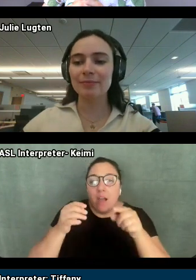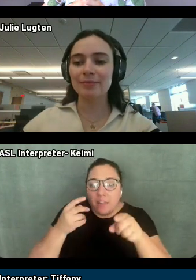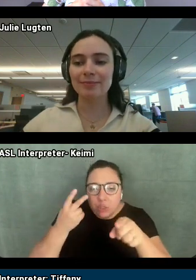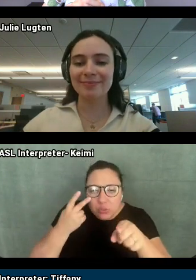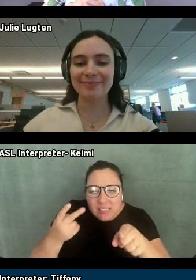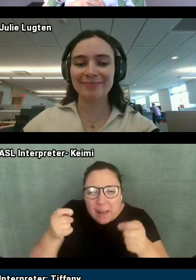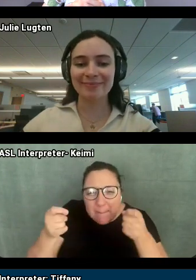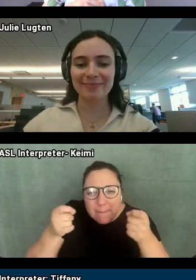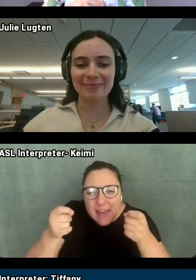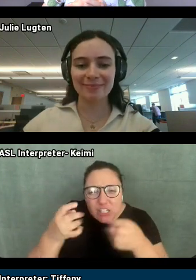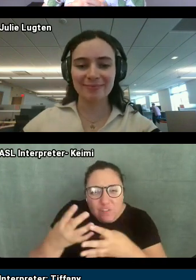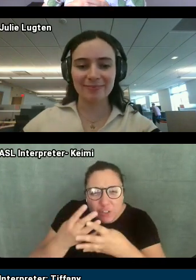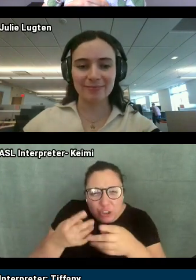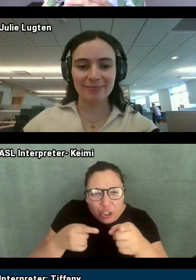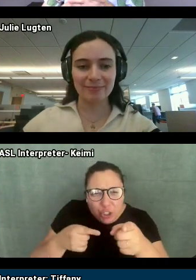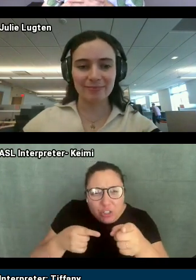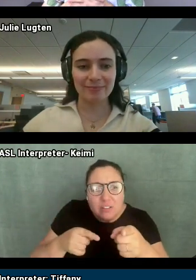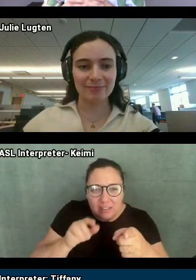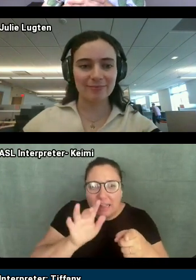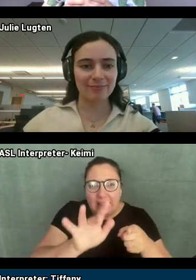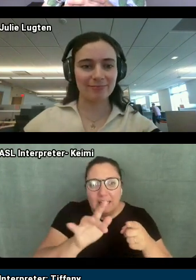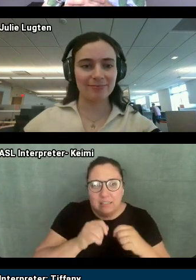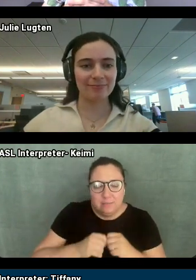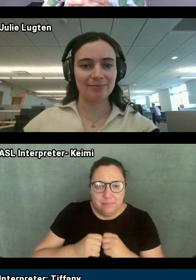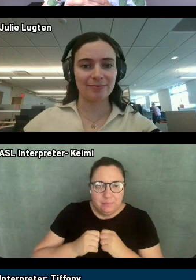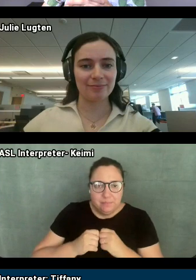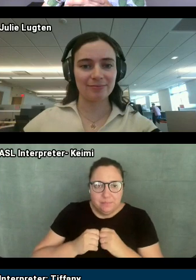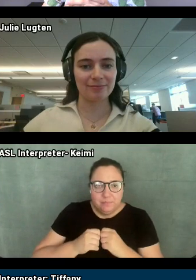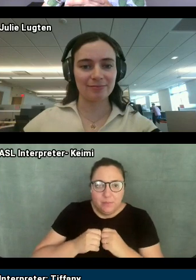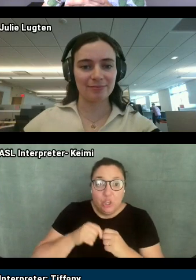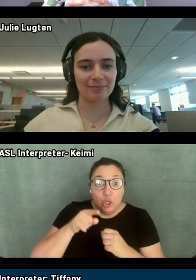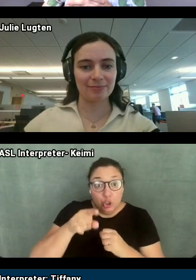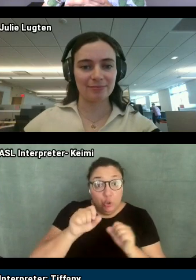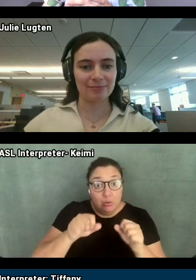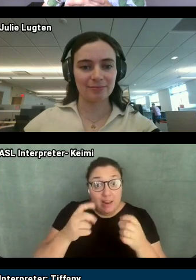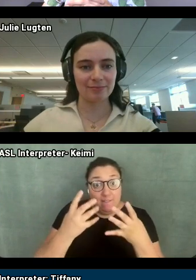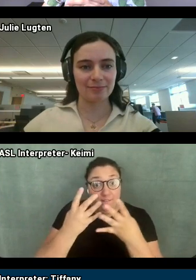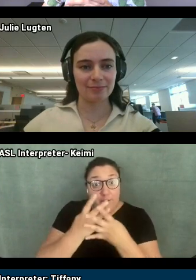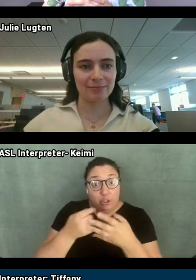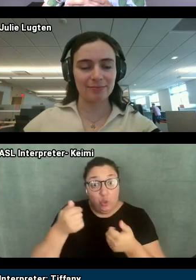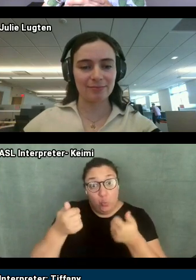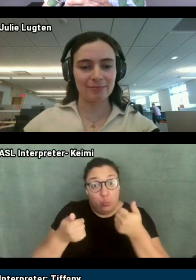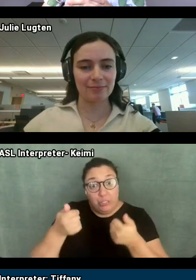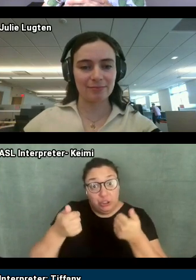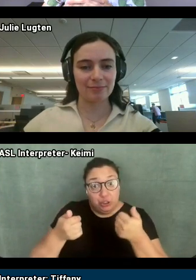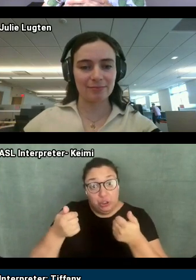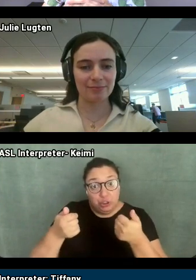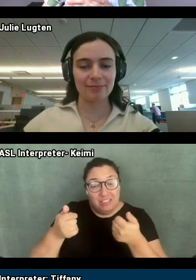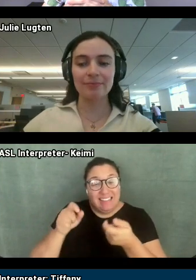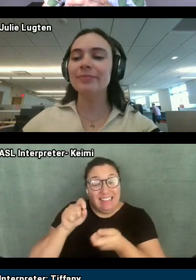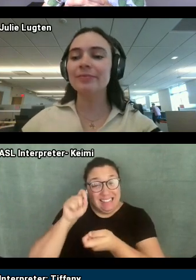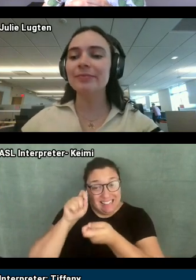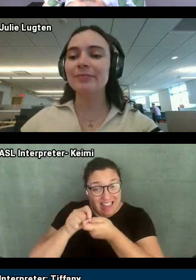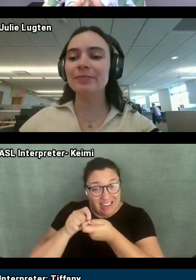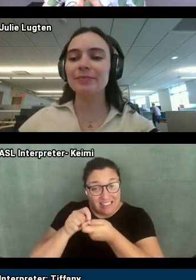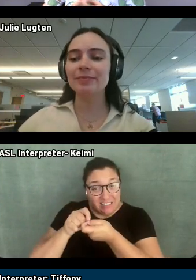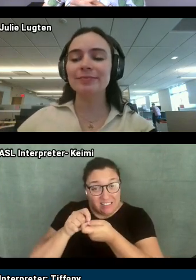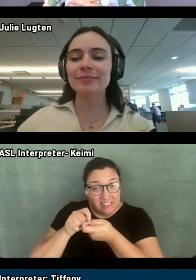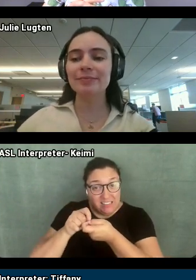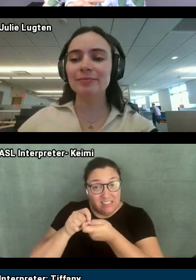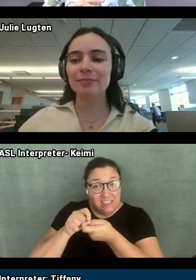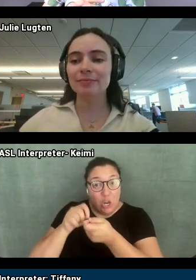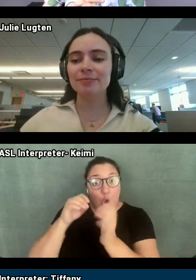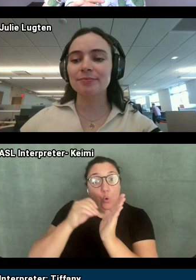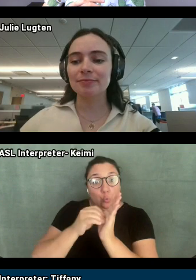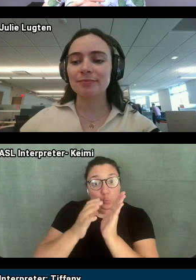filters section down here. And we can use this to filter kind of which exact records